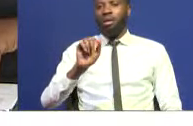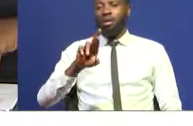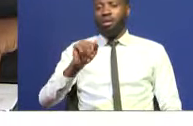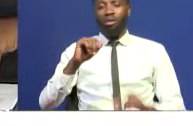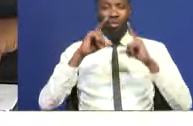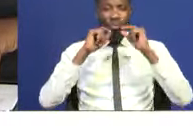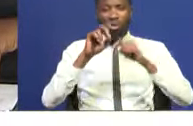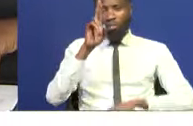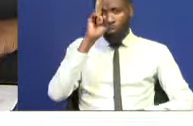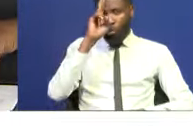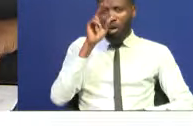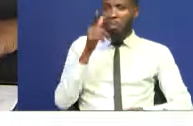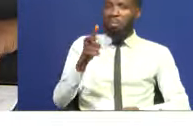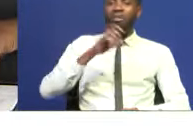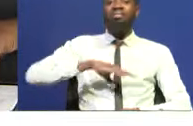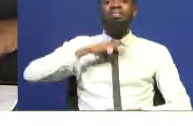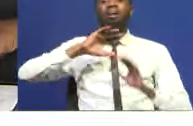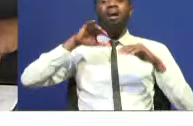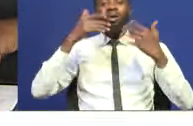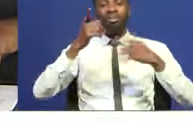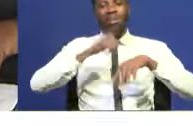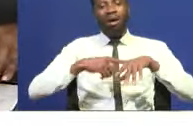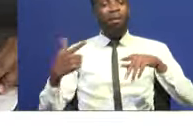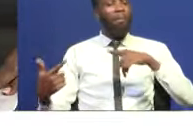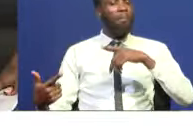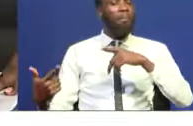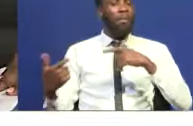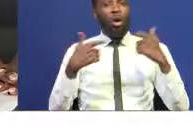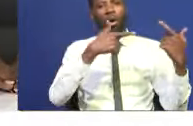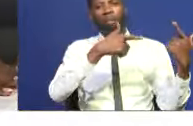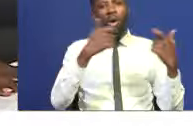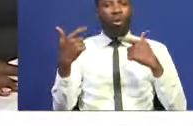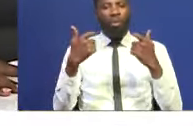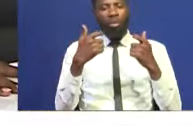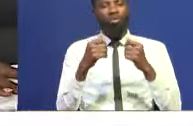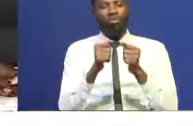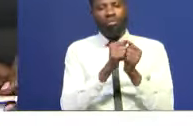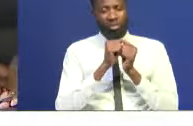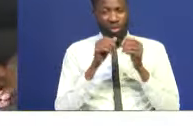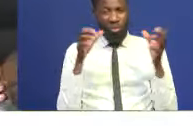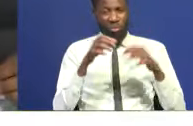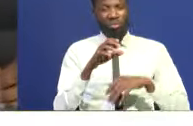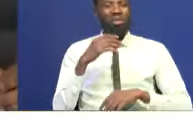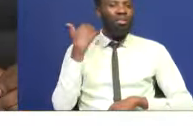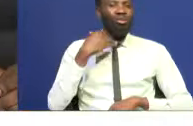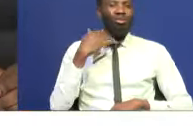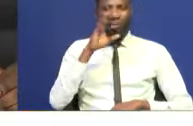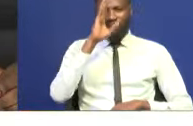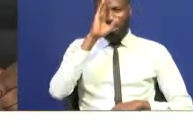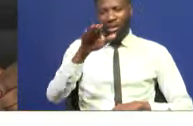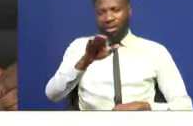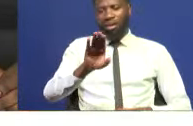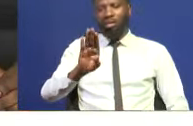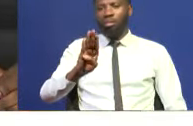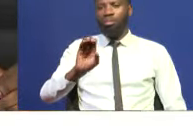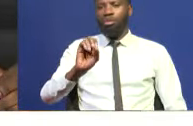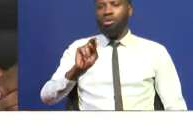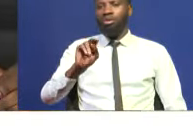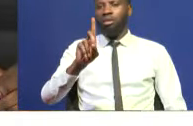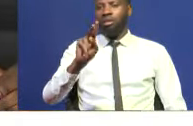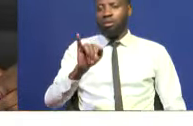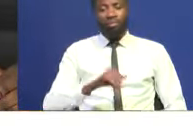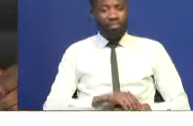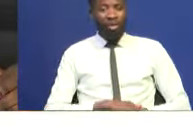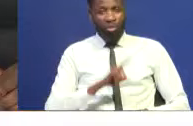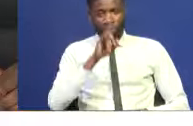dramatic shootout with armed criminals on Sunday in Bondeni area. Now, the shootout occurred as police were pursuing a gang of